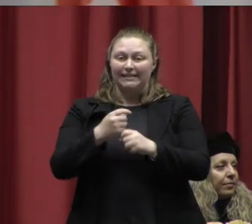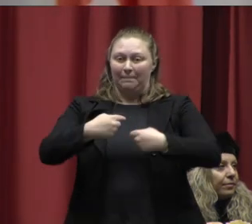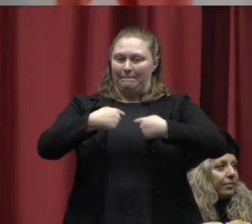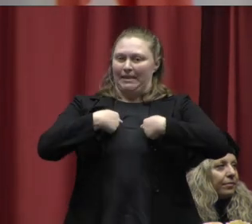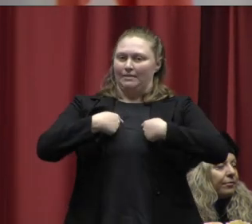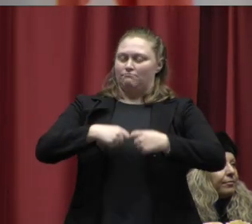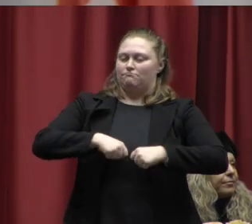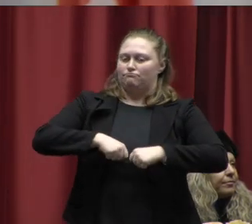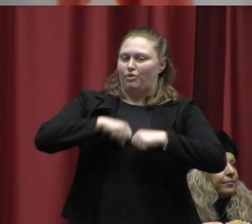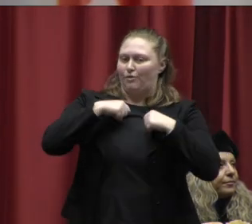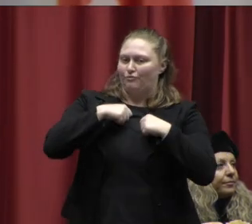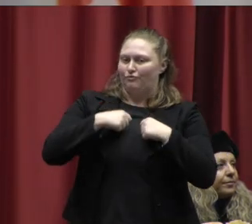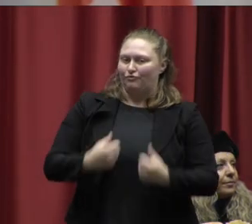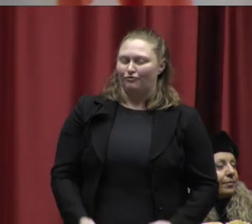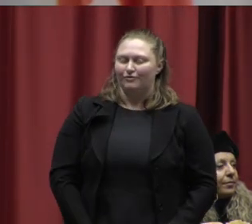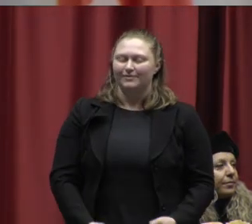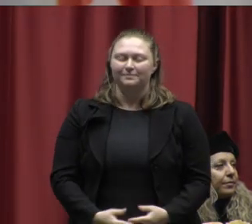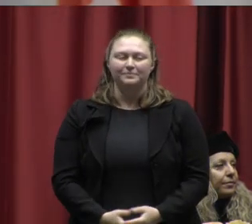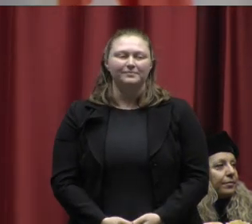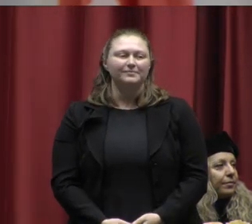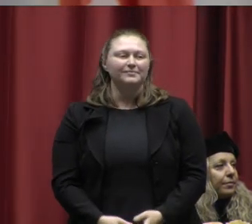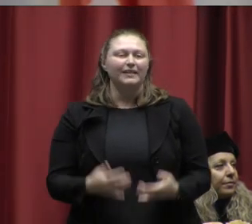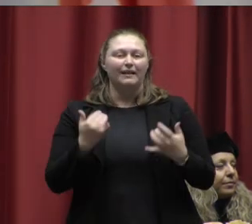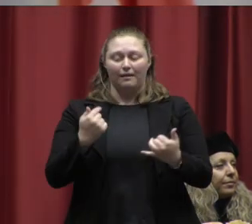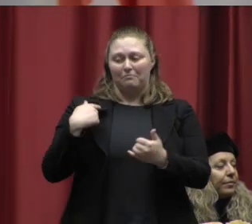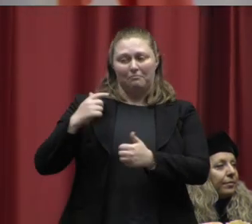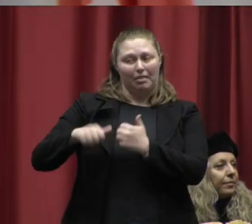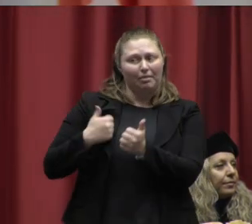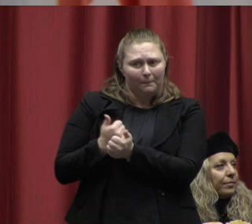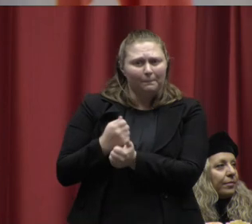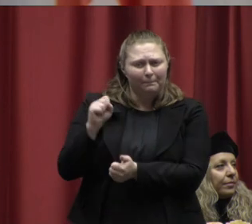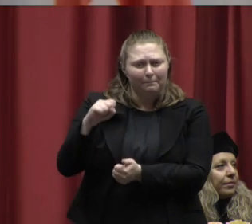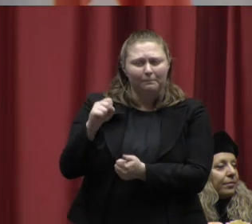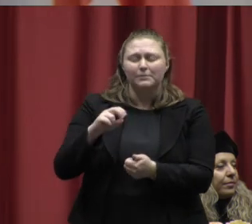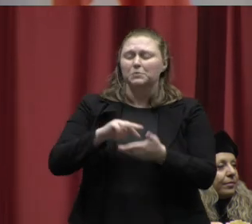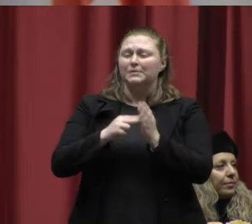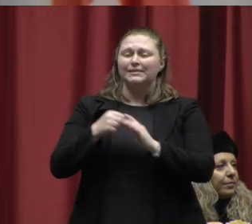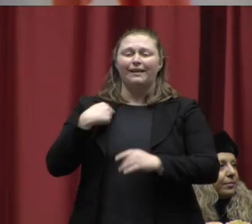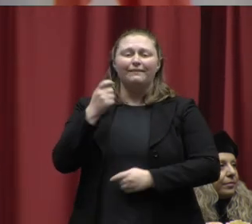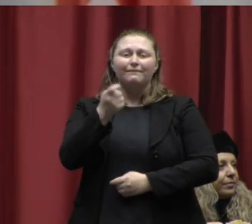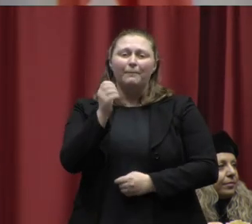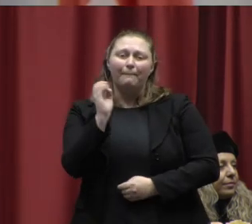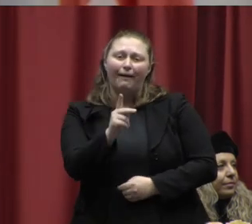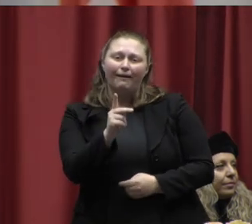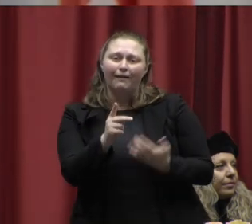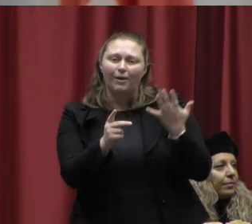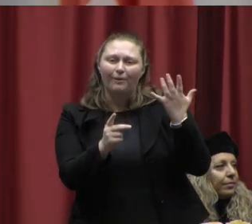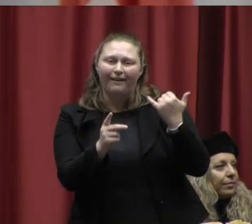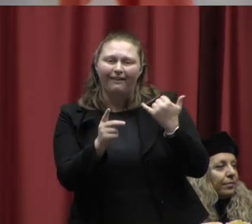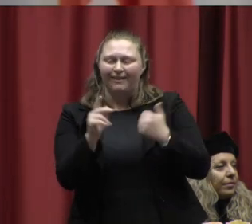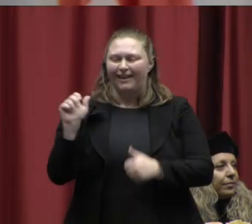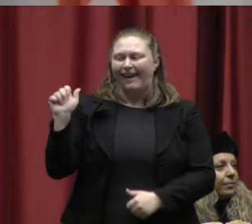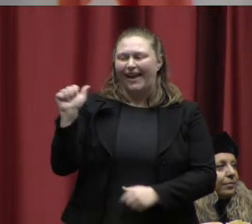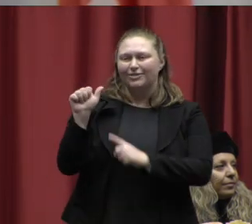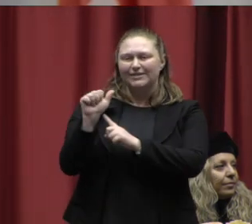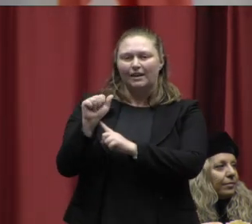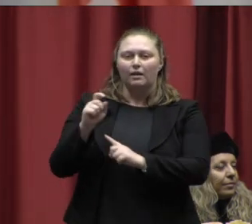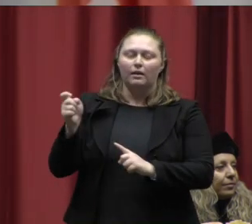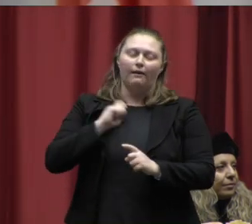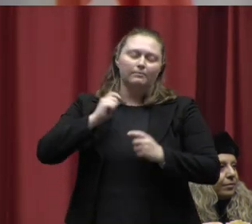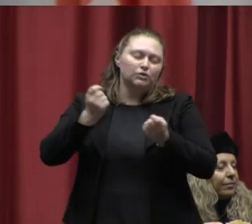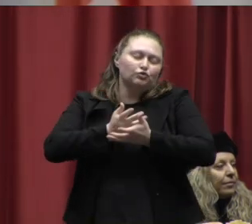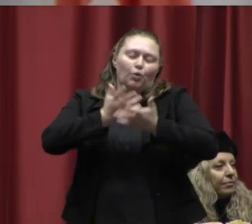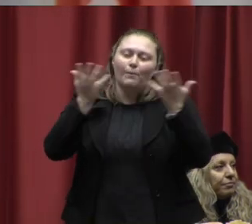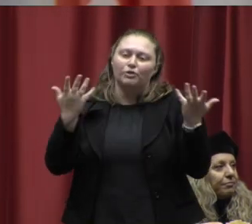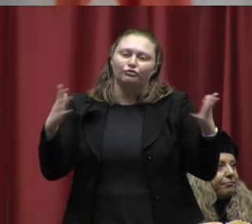pride. And as an alum, I give back because Anderson gave me so